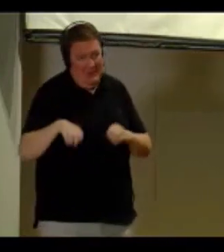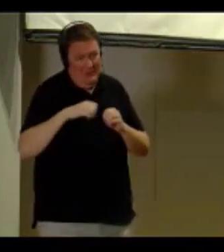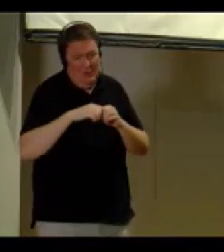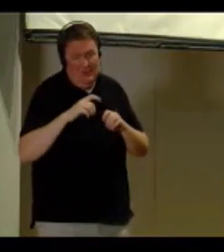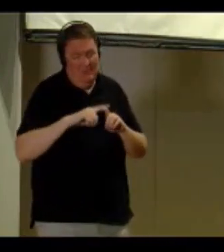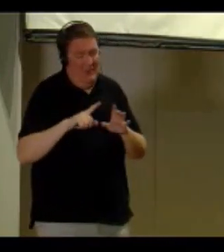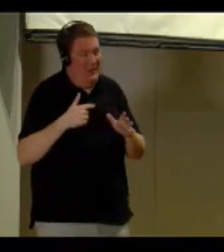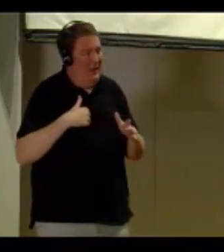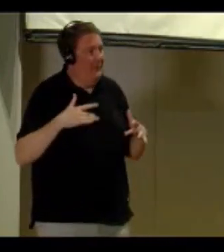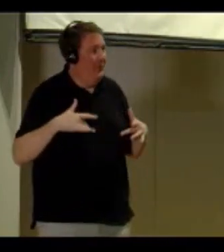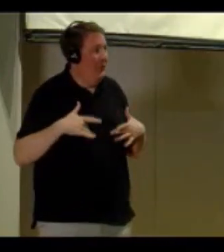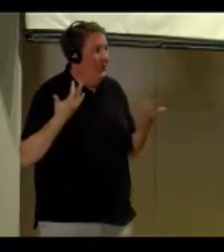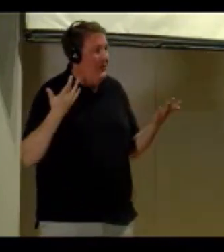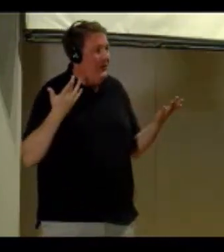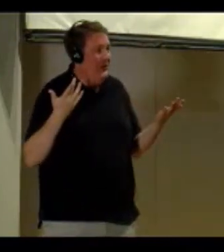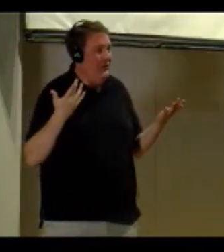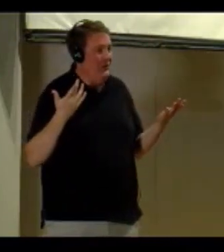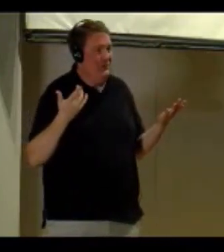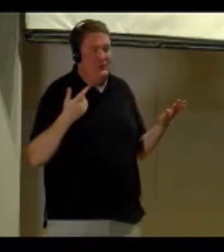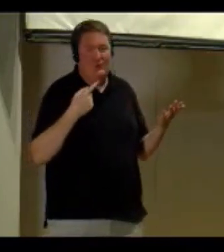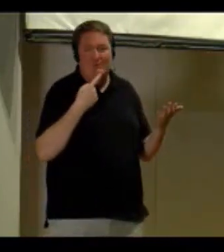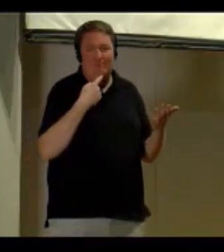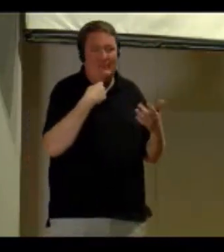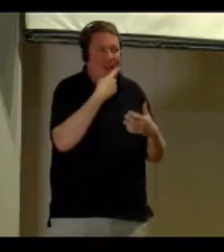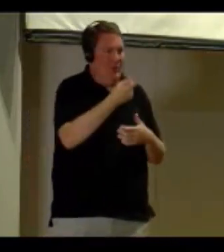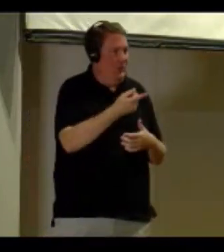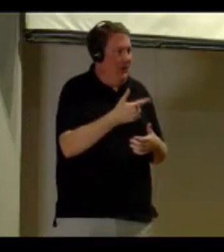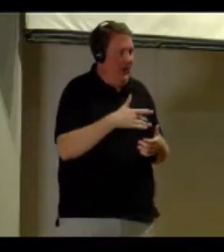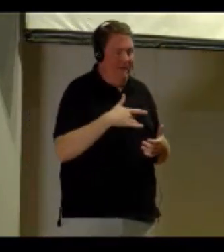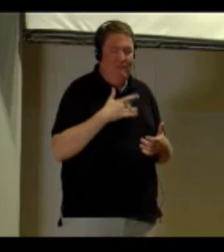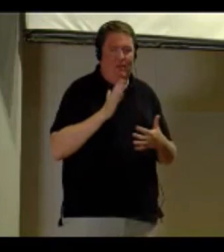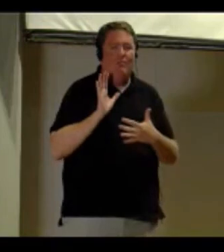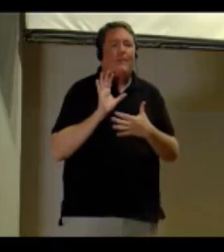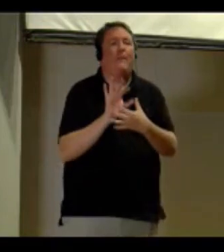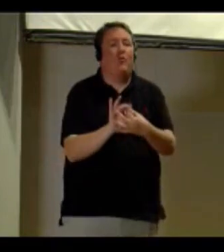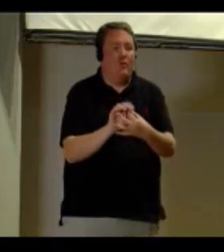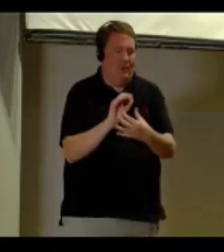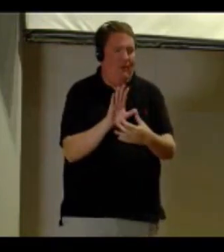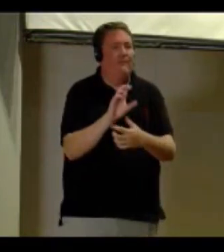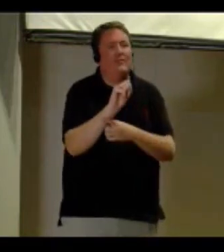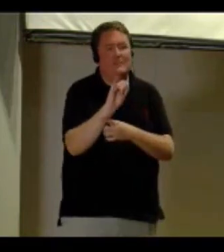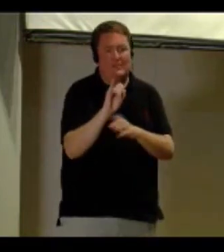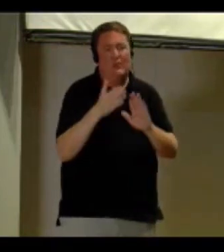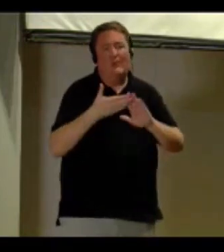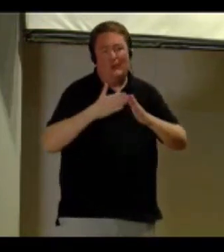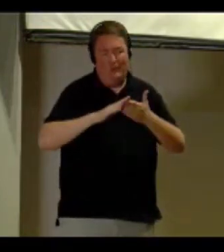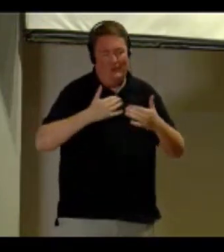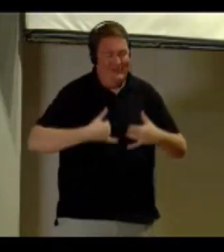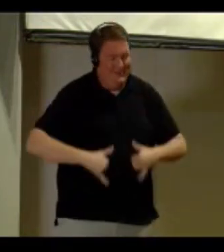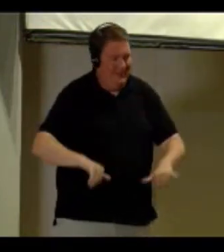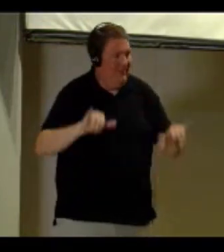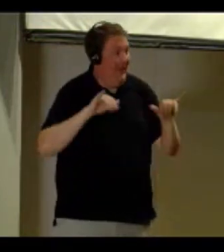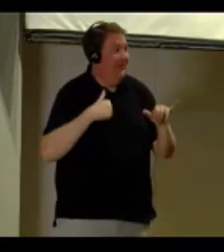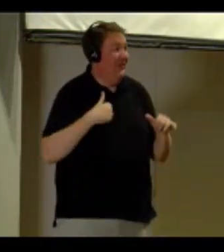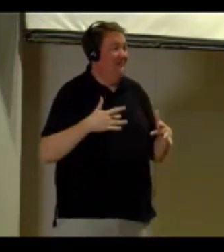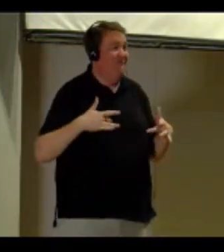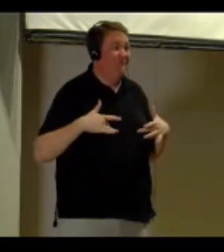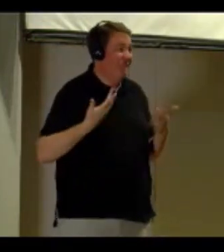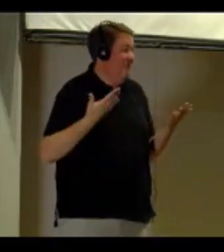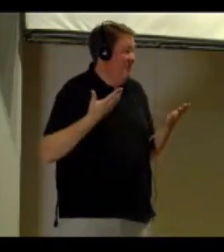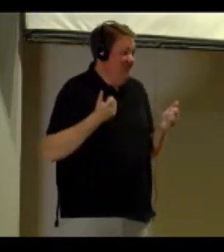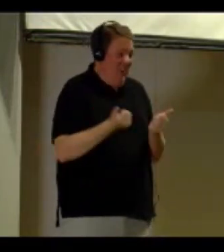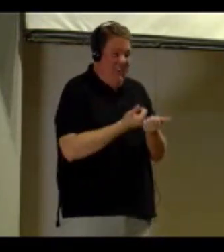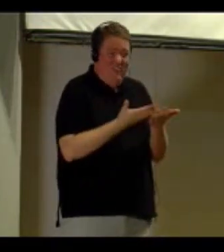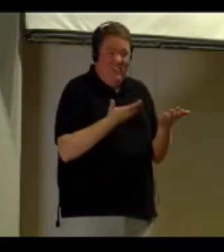I'm thrilled to say that I feel very much a part of the larger Smithsonian community. And I'm grateful for everything that the